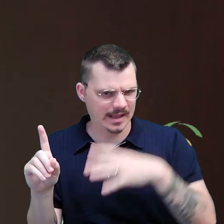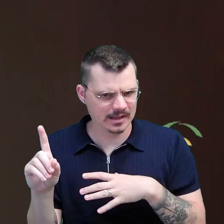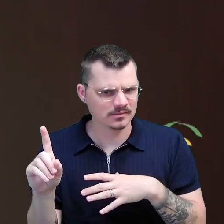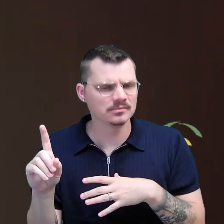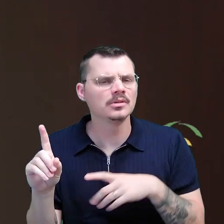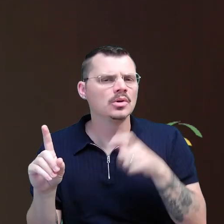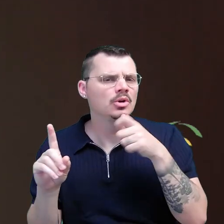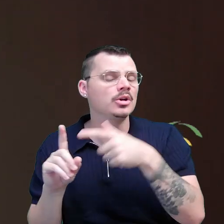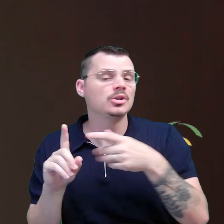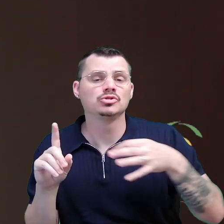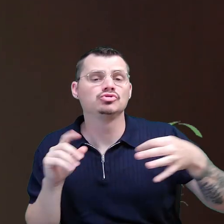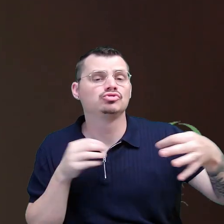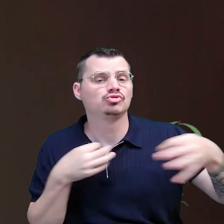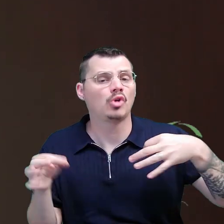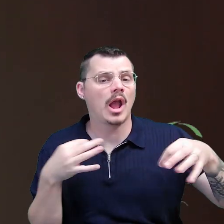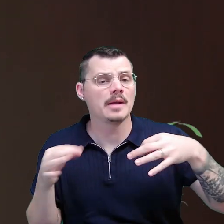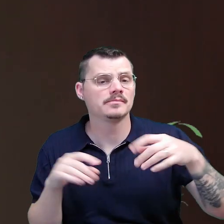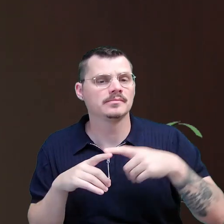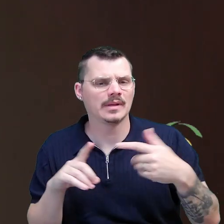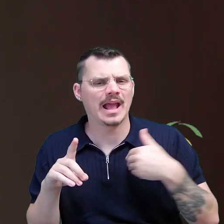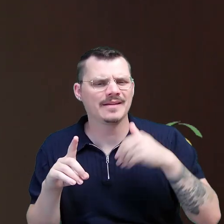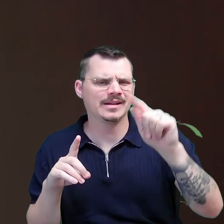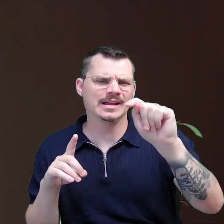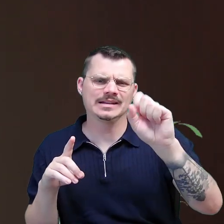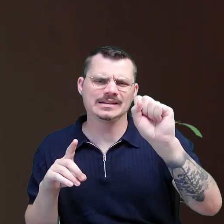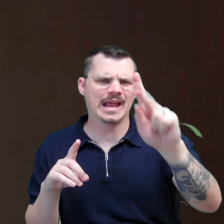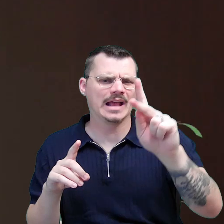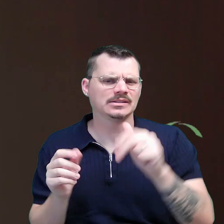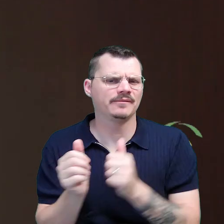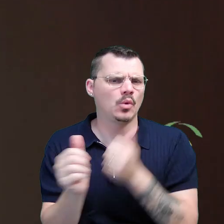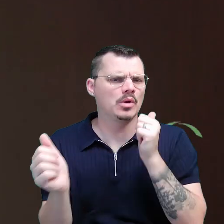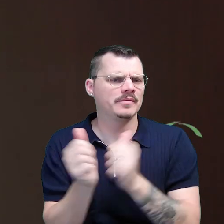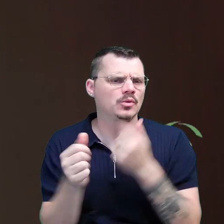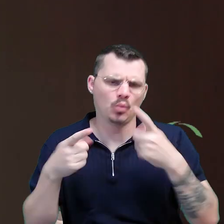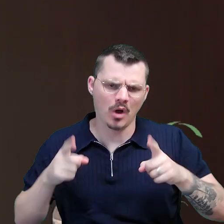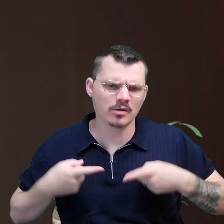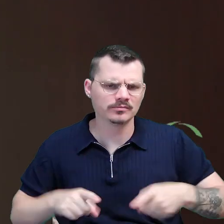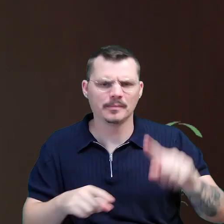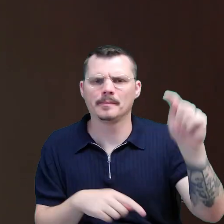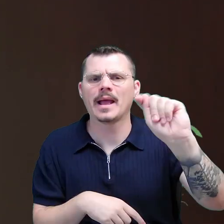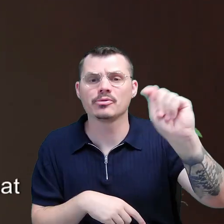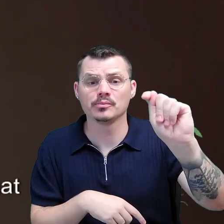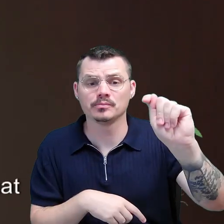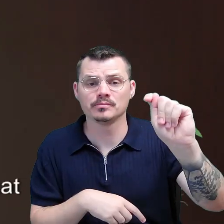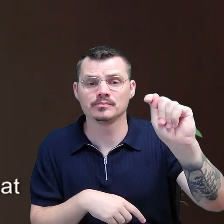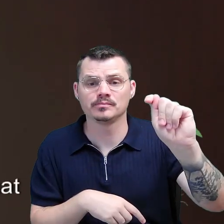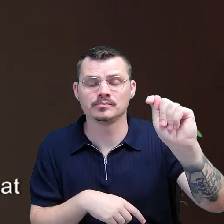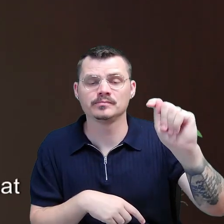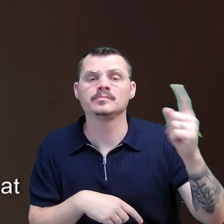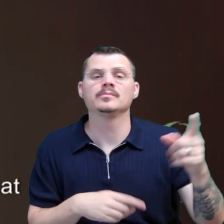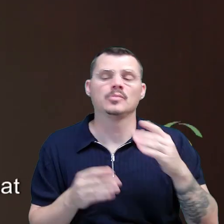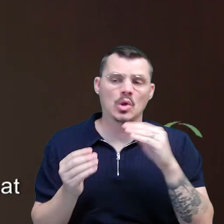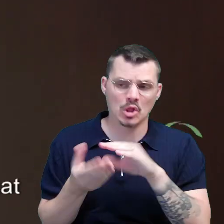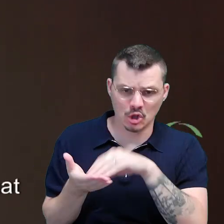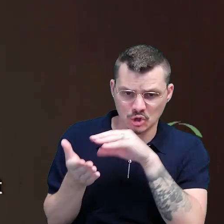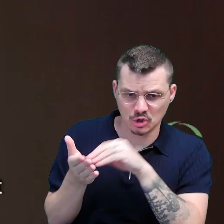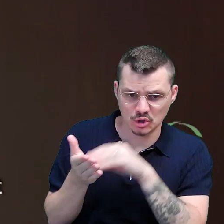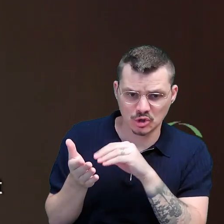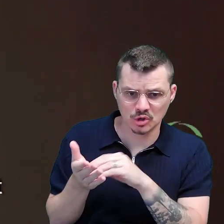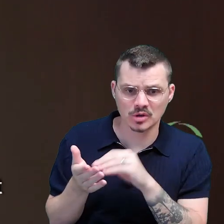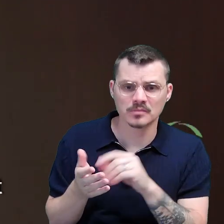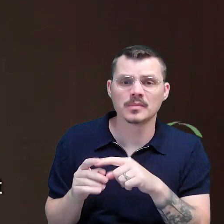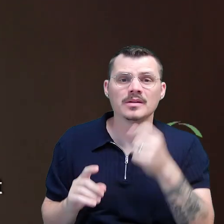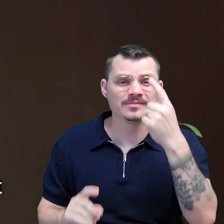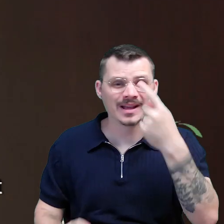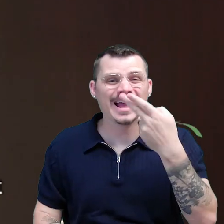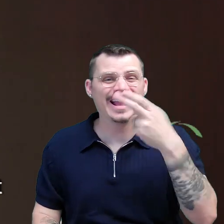was described as having task avoidance in the bathroom. As they got to know him, they realized that he could